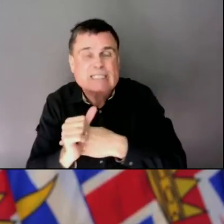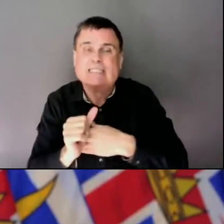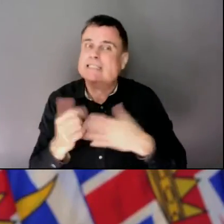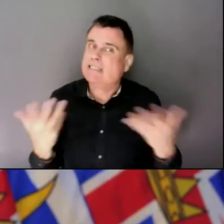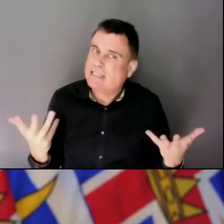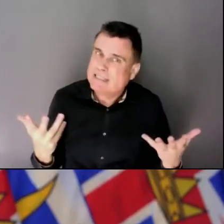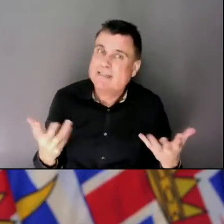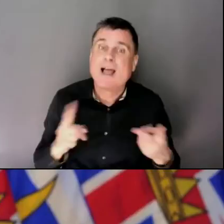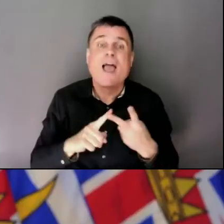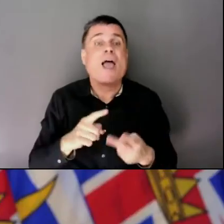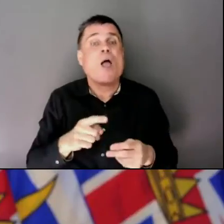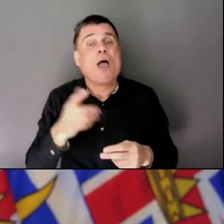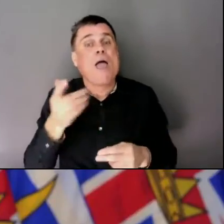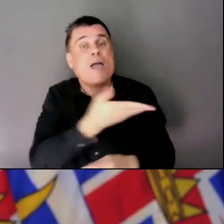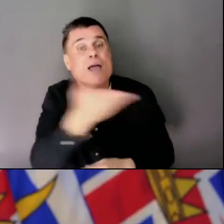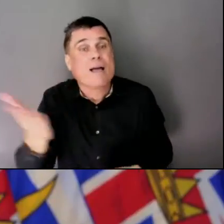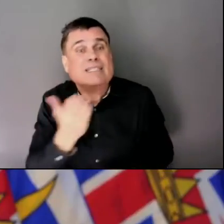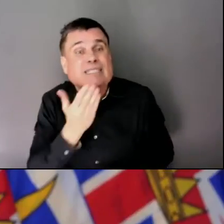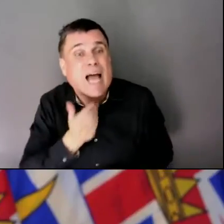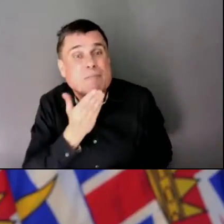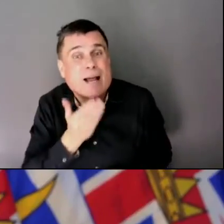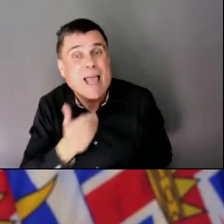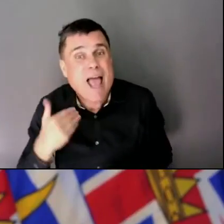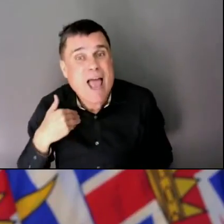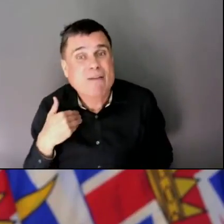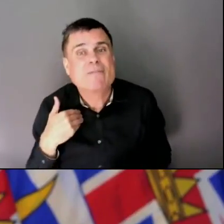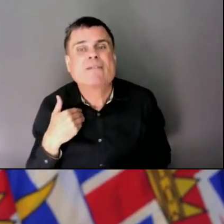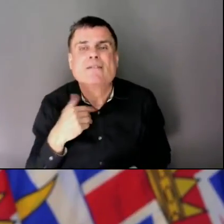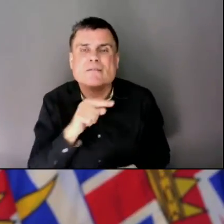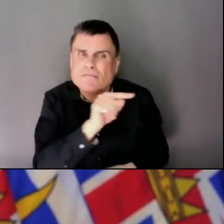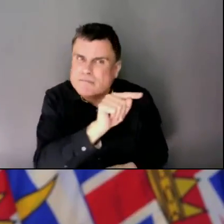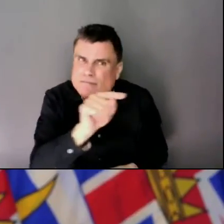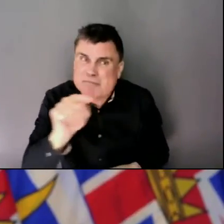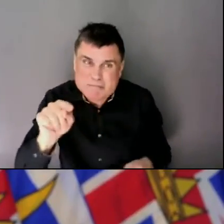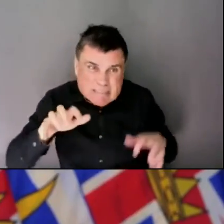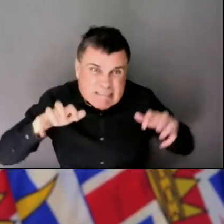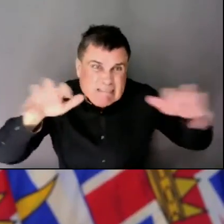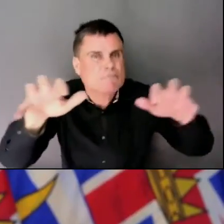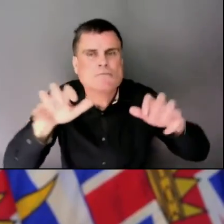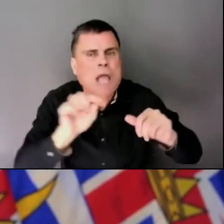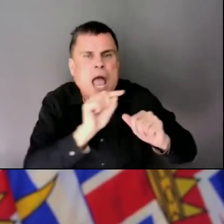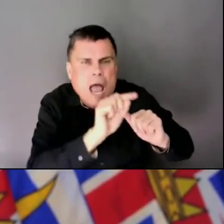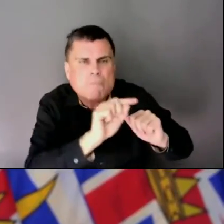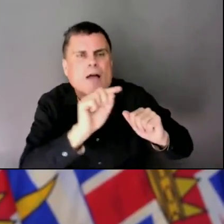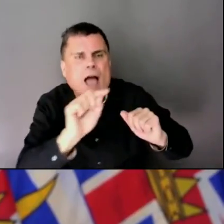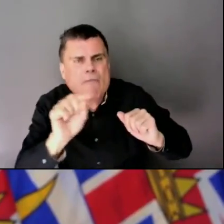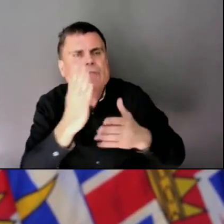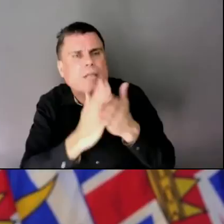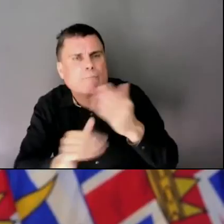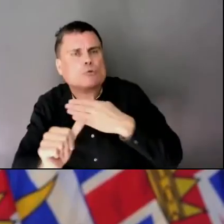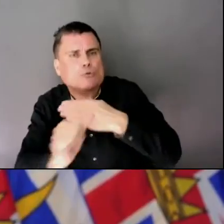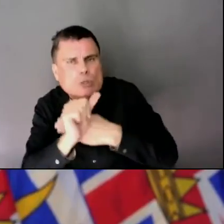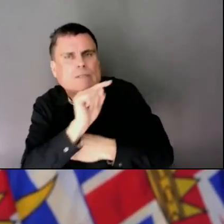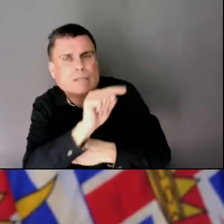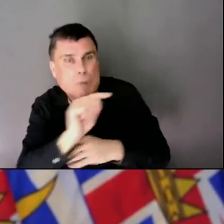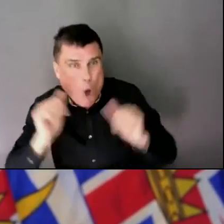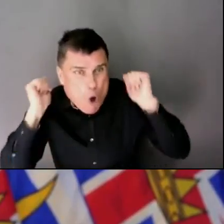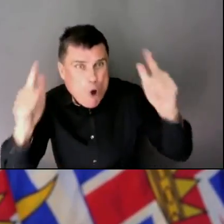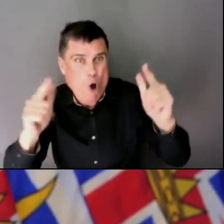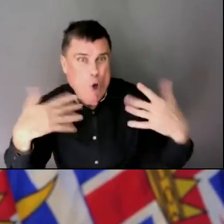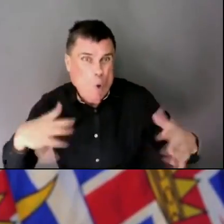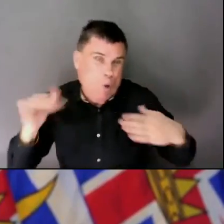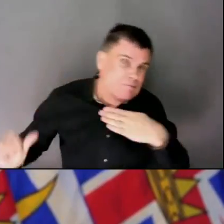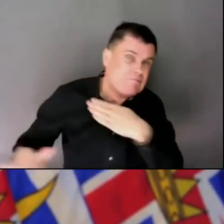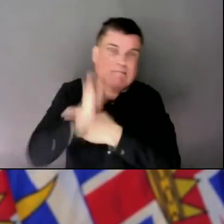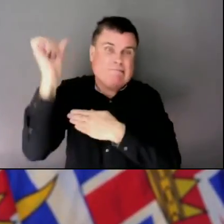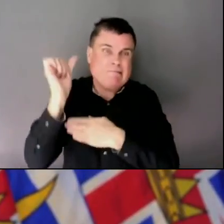severe infection and ending up in hospital. For those people, age is still the overriding factor, and that's